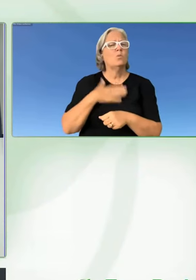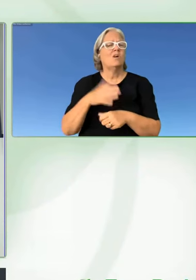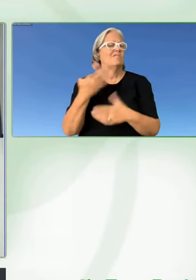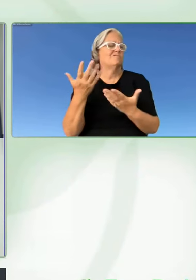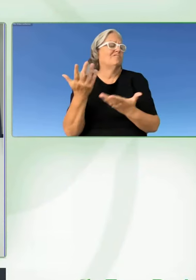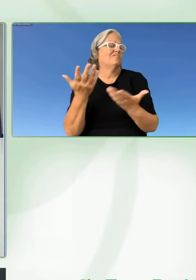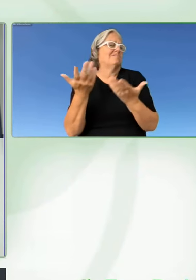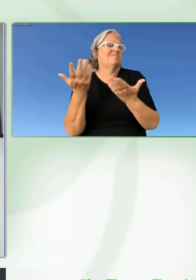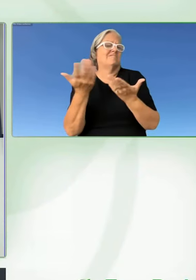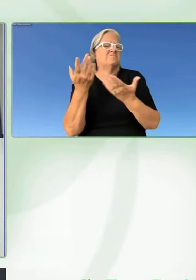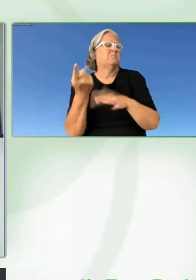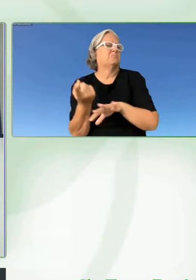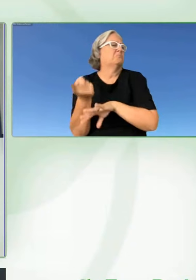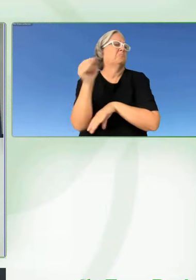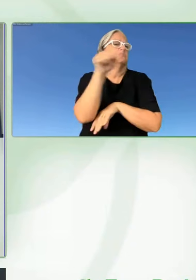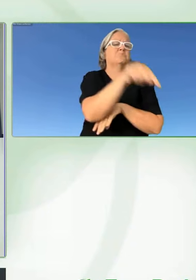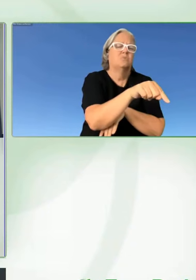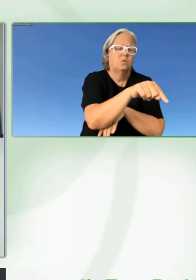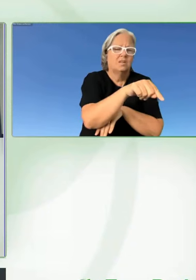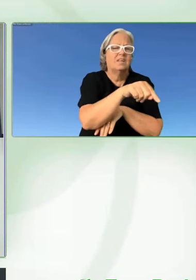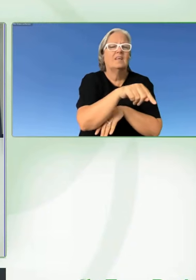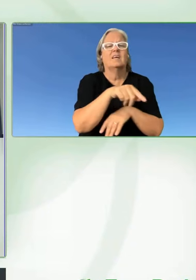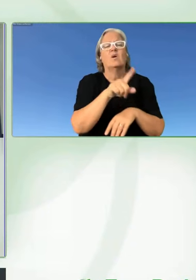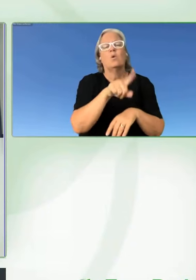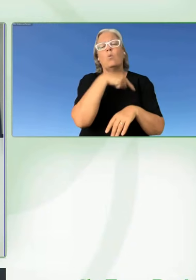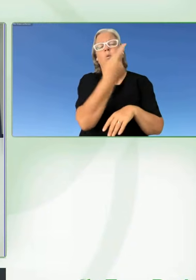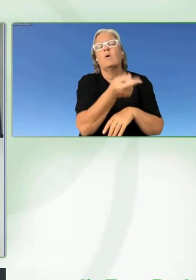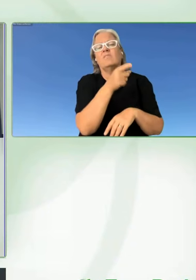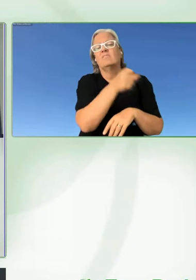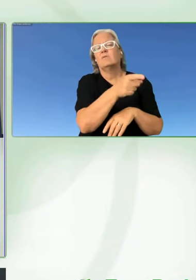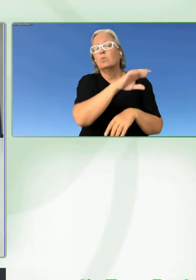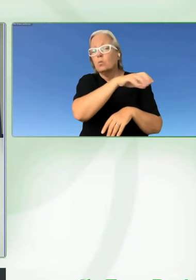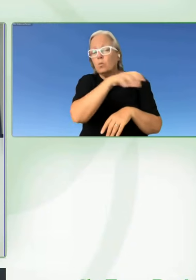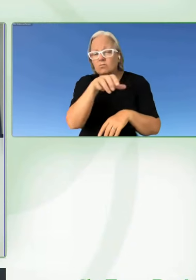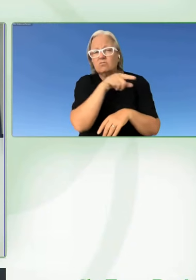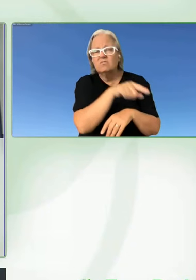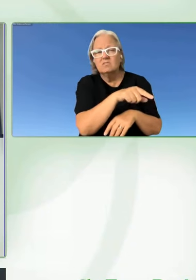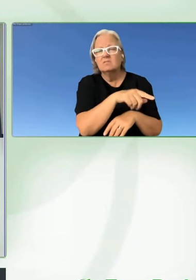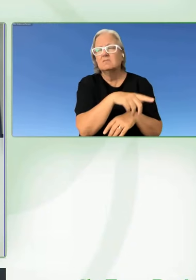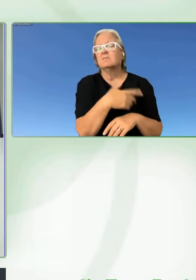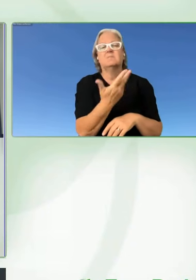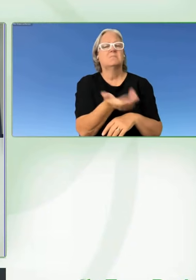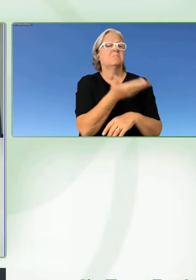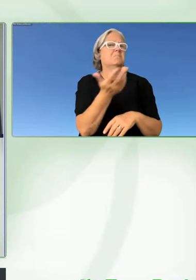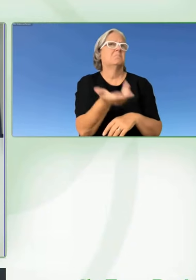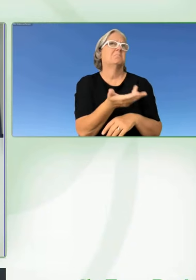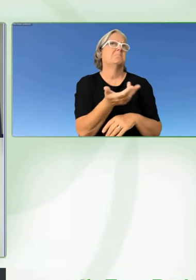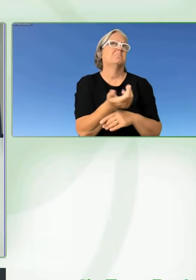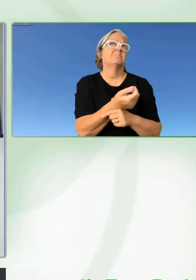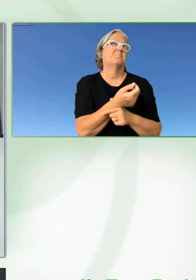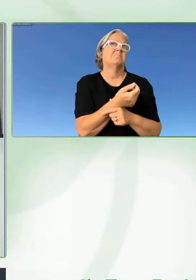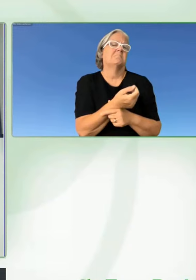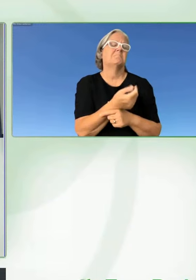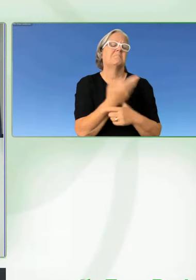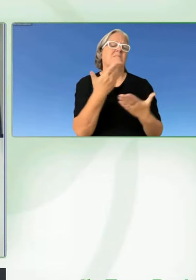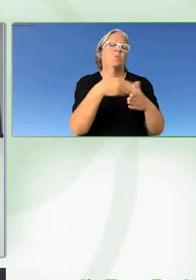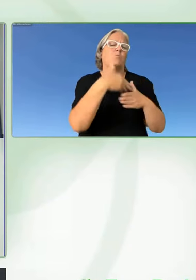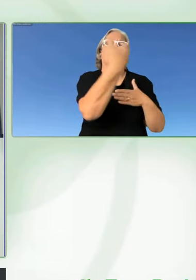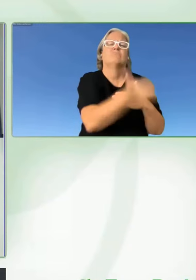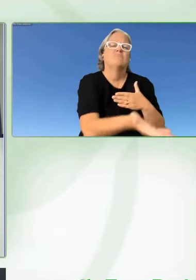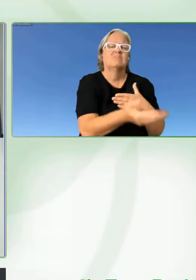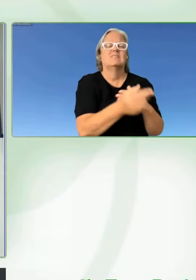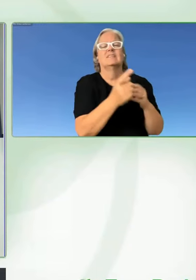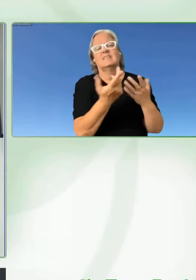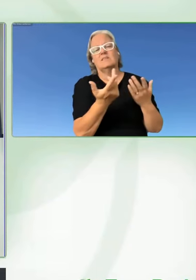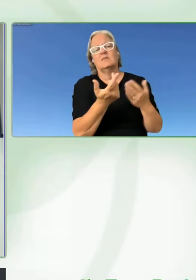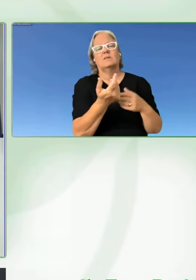Plus in another member state for the duration, or some other, like for Horizon-led, etc., mobility